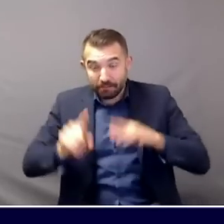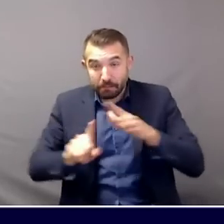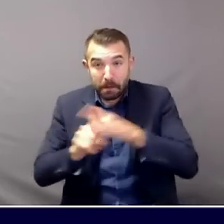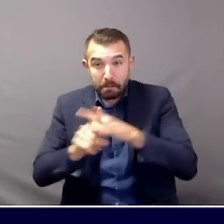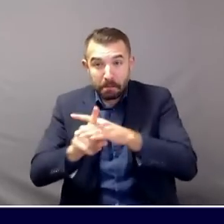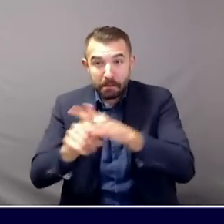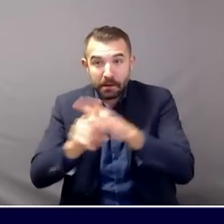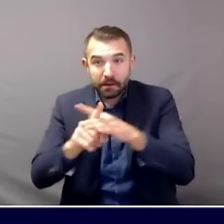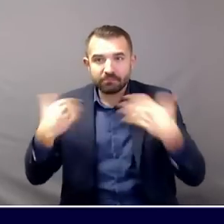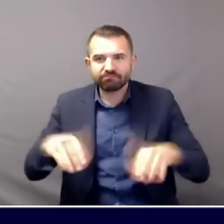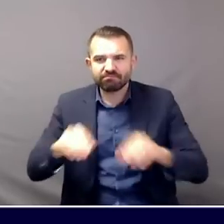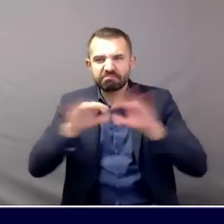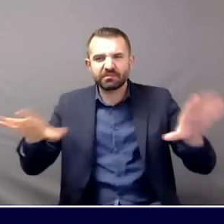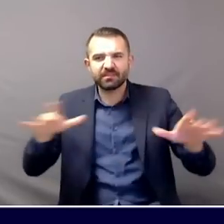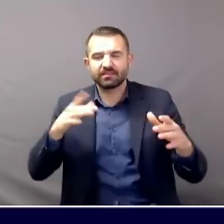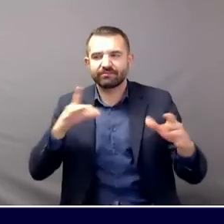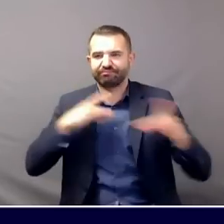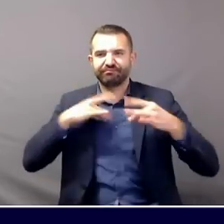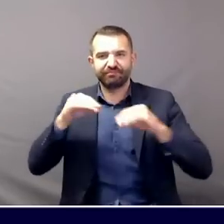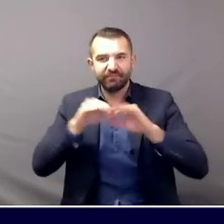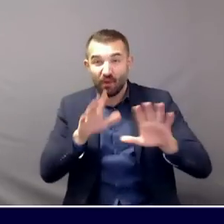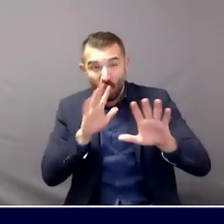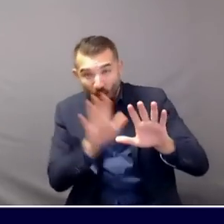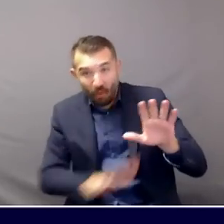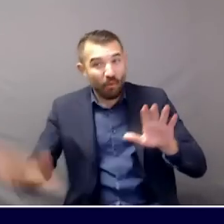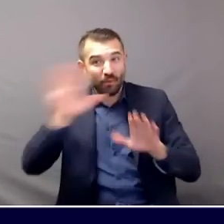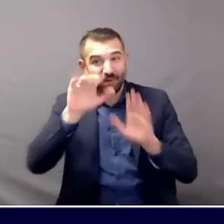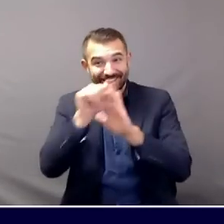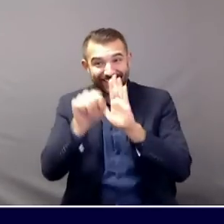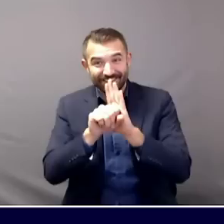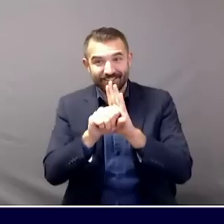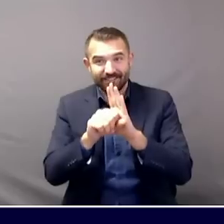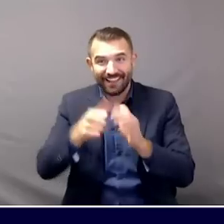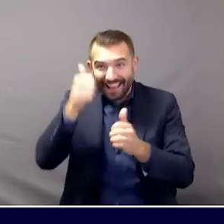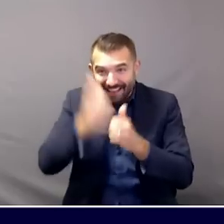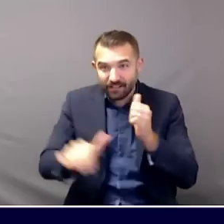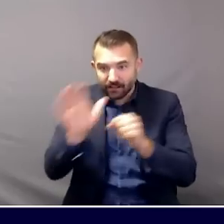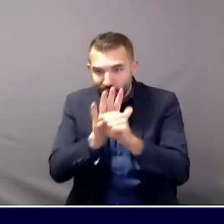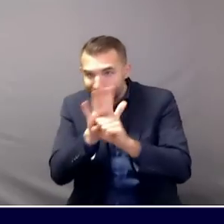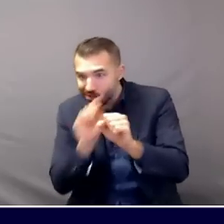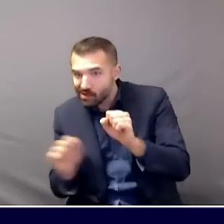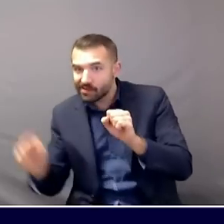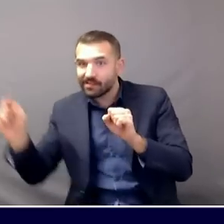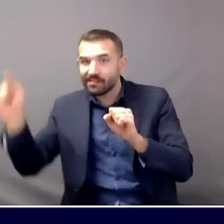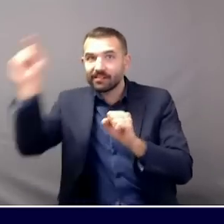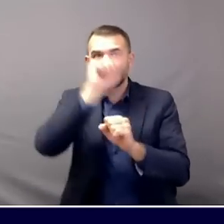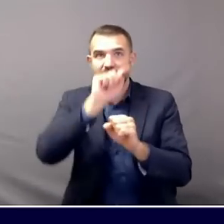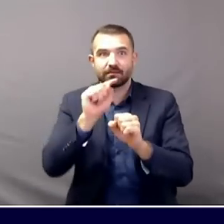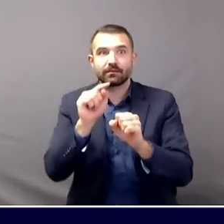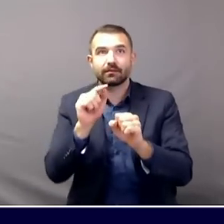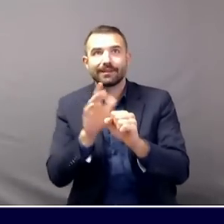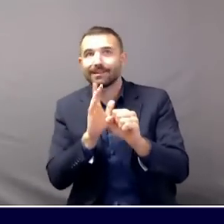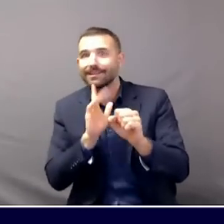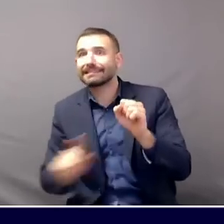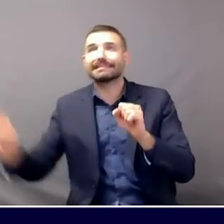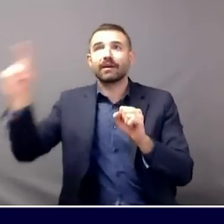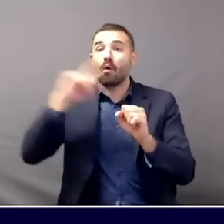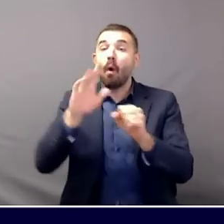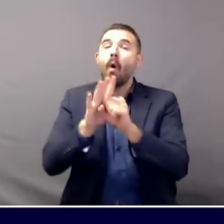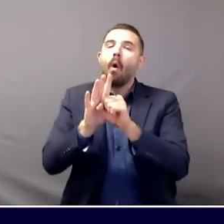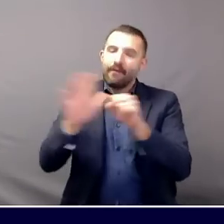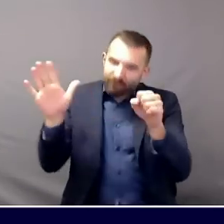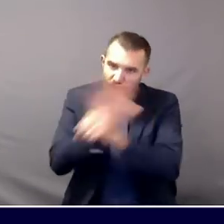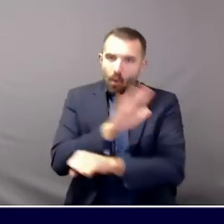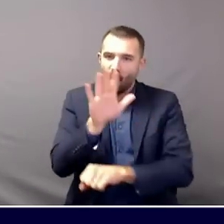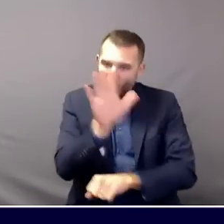is occurring in every part of the state, every county, every region, increasing the risk of even the